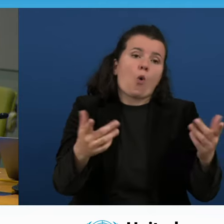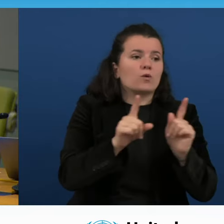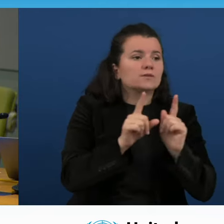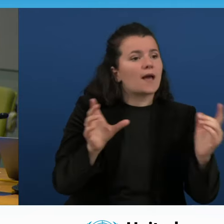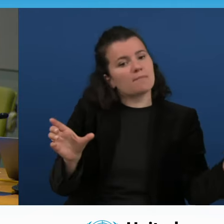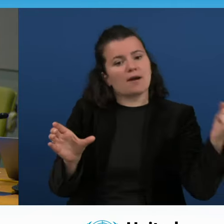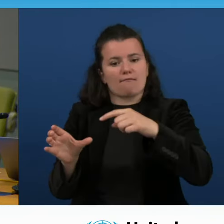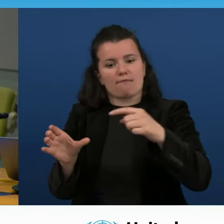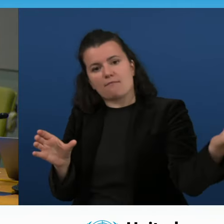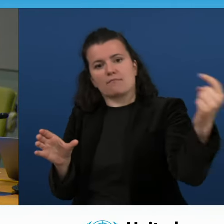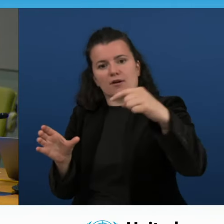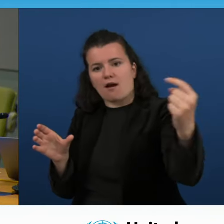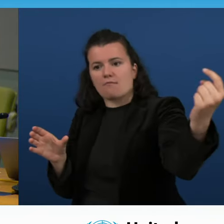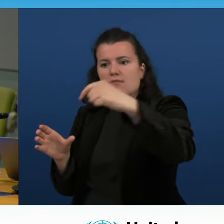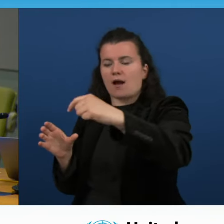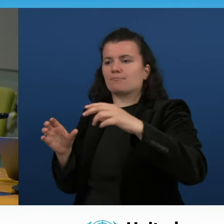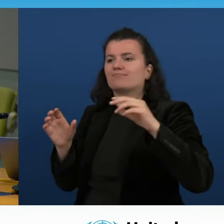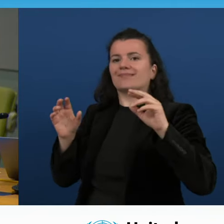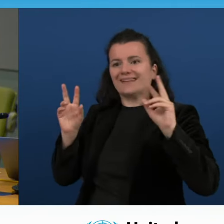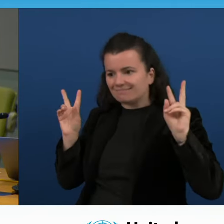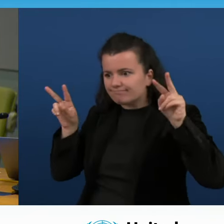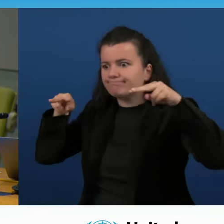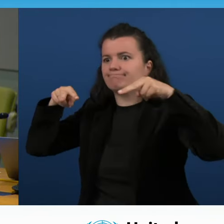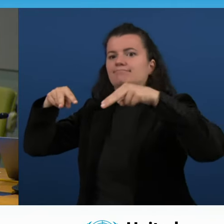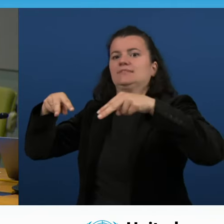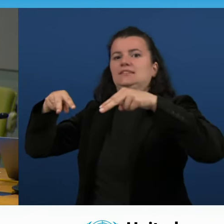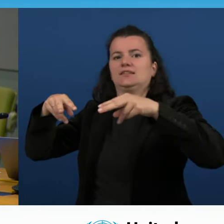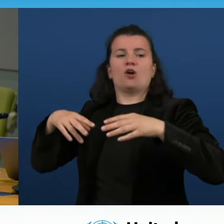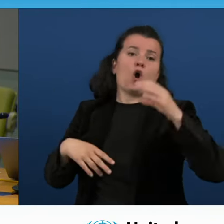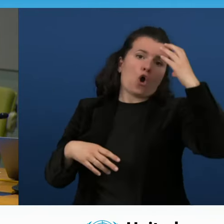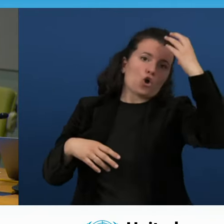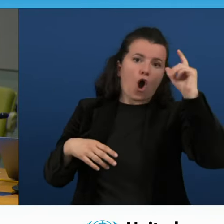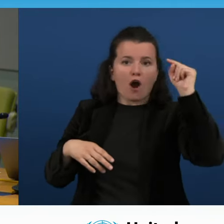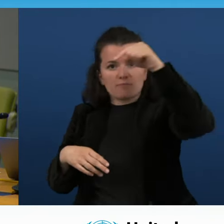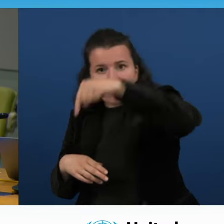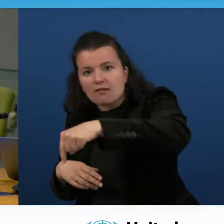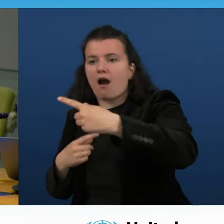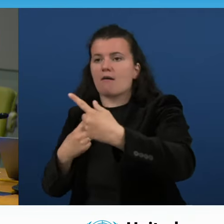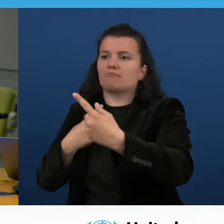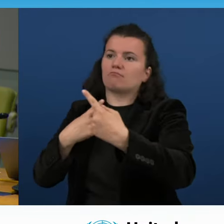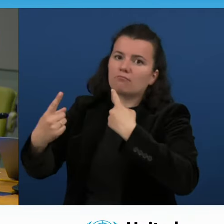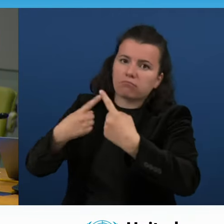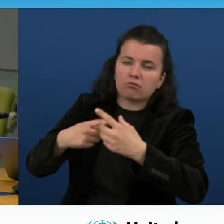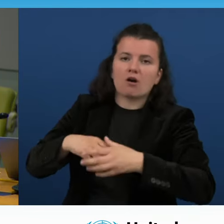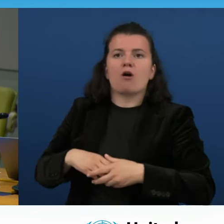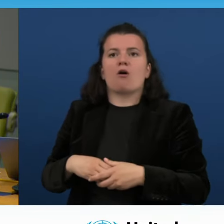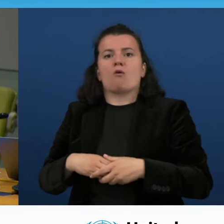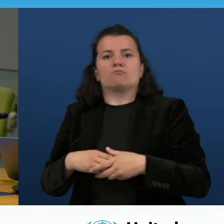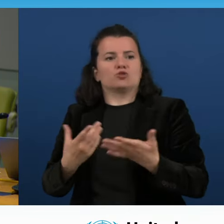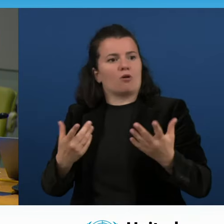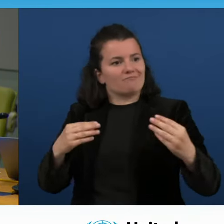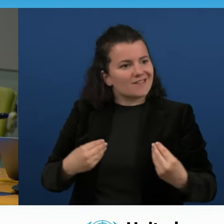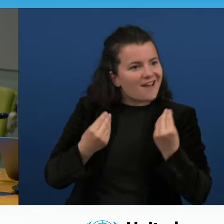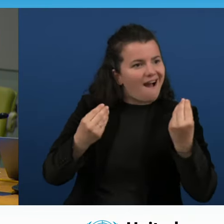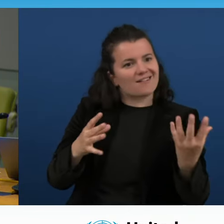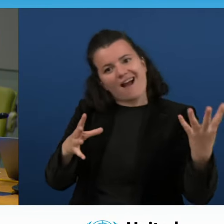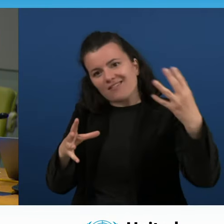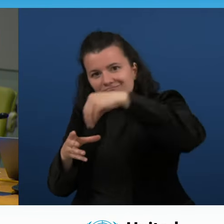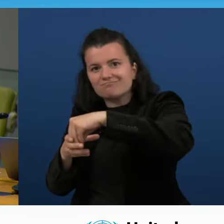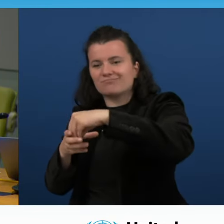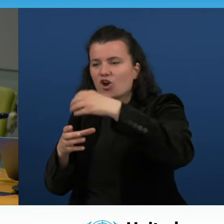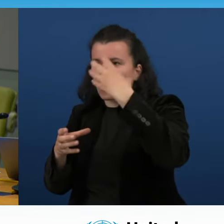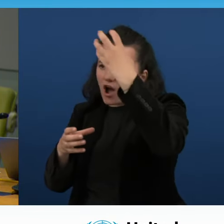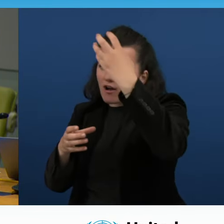with the governments. So young people being able to engage the governments and bridge the